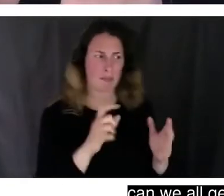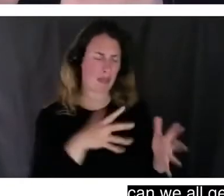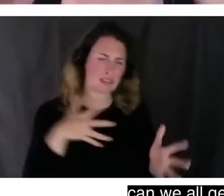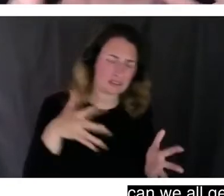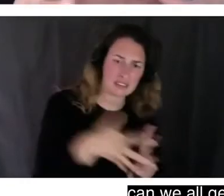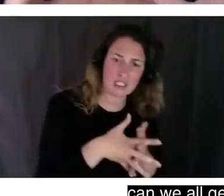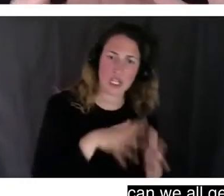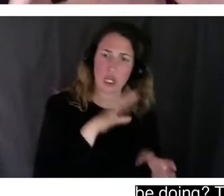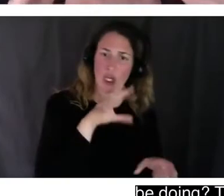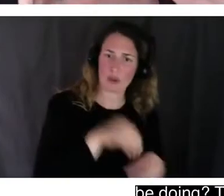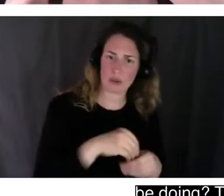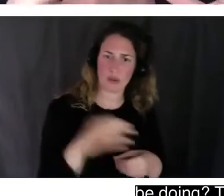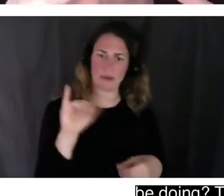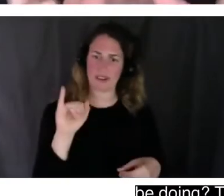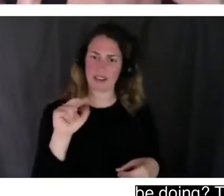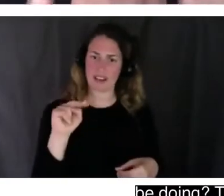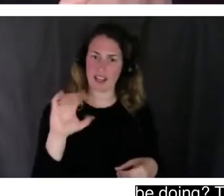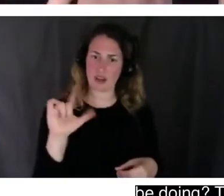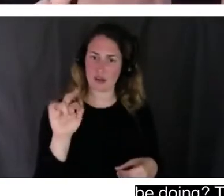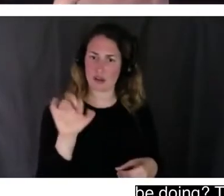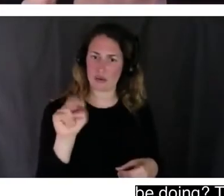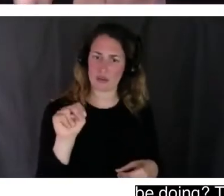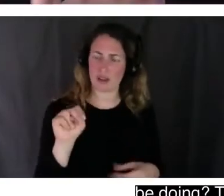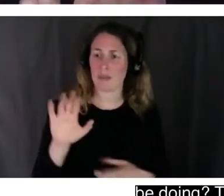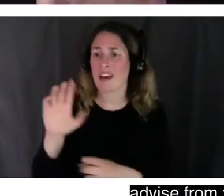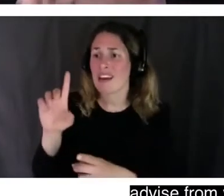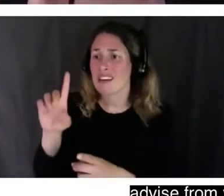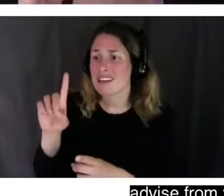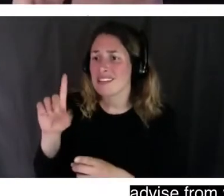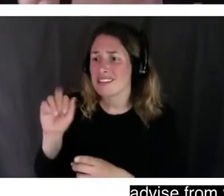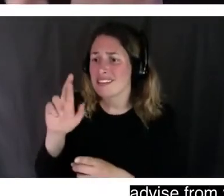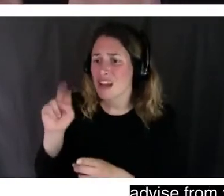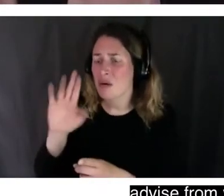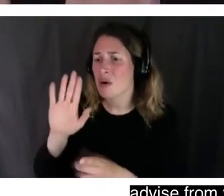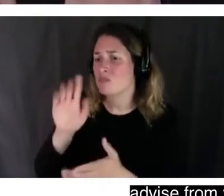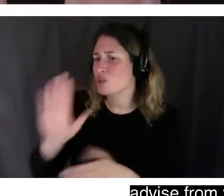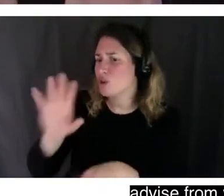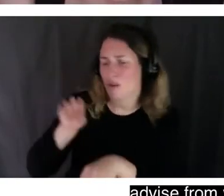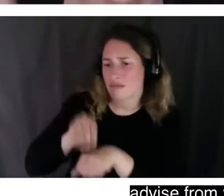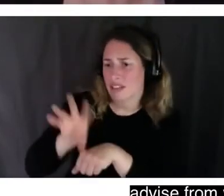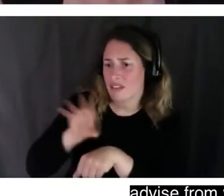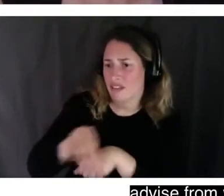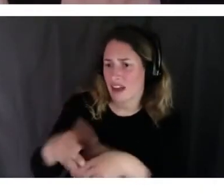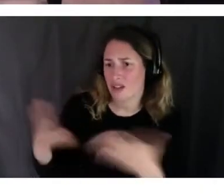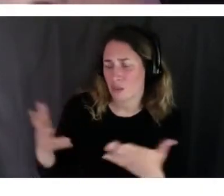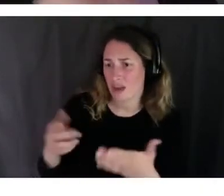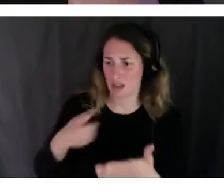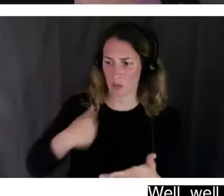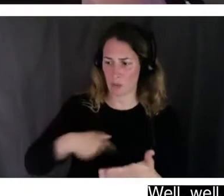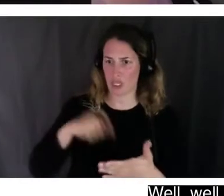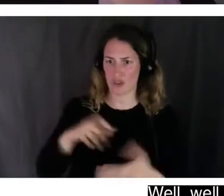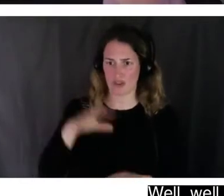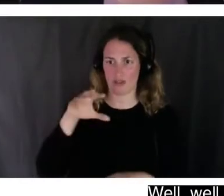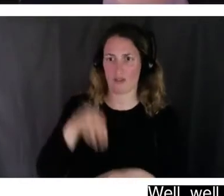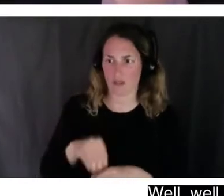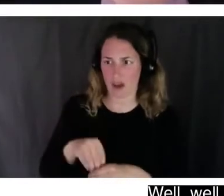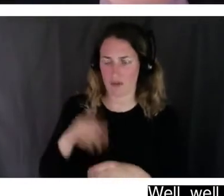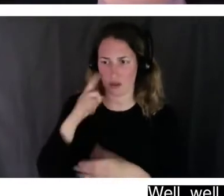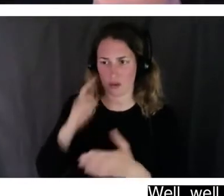get started, or what do we need to be doing that, maybe you would advise from your own experience that works?